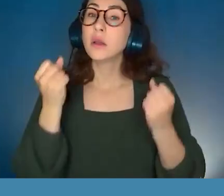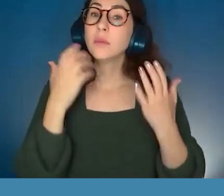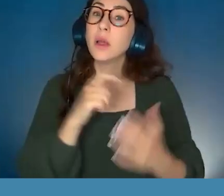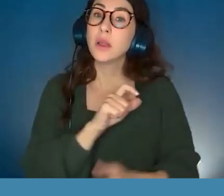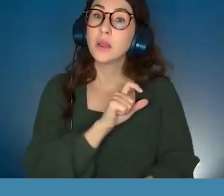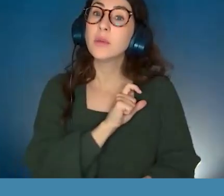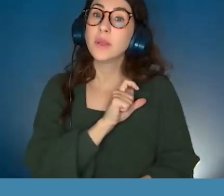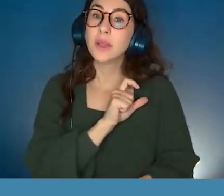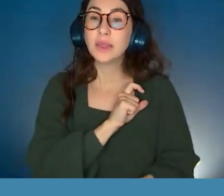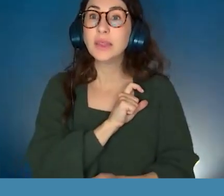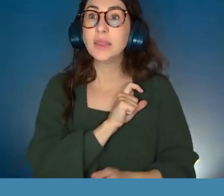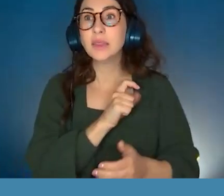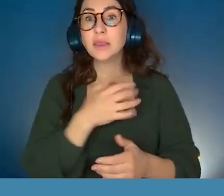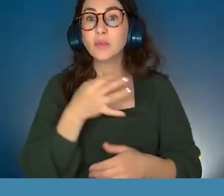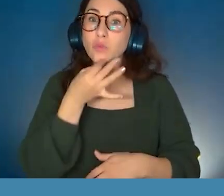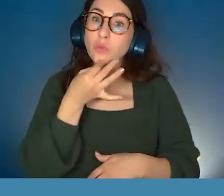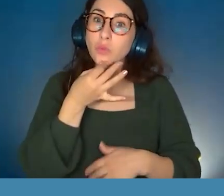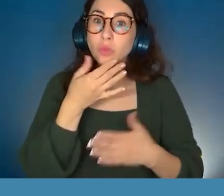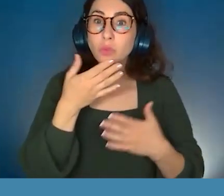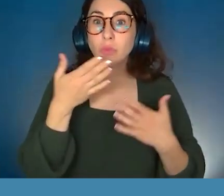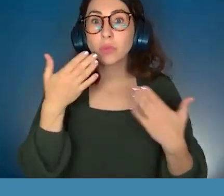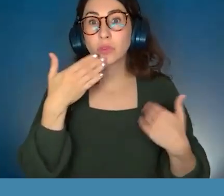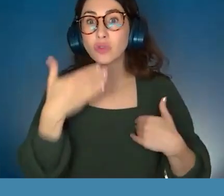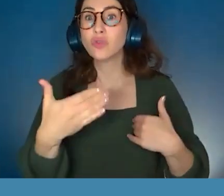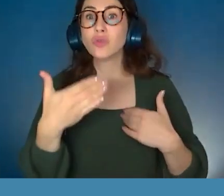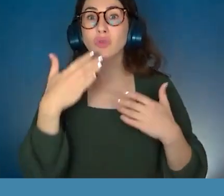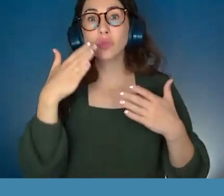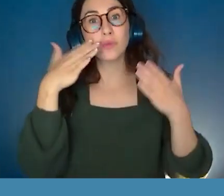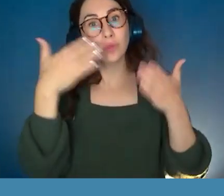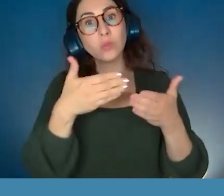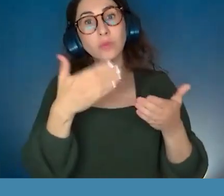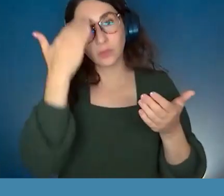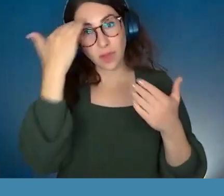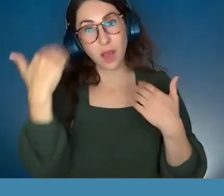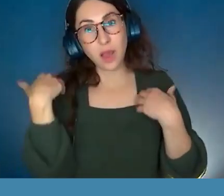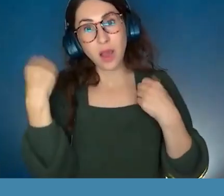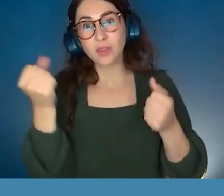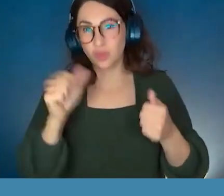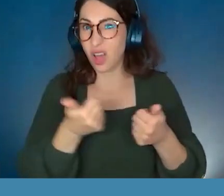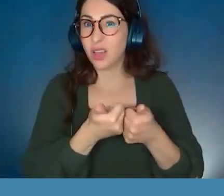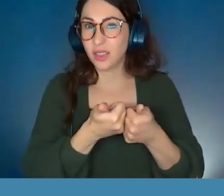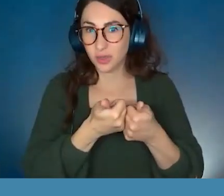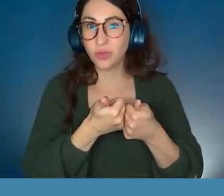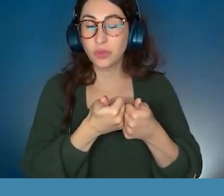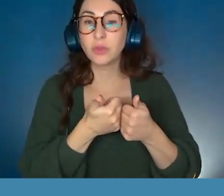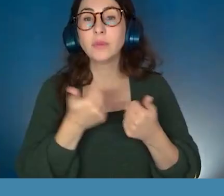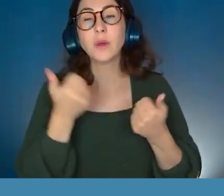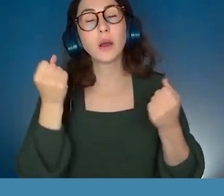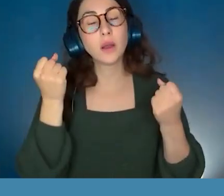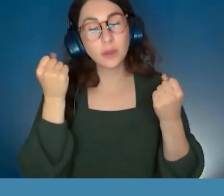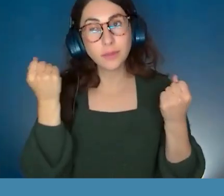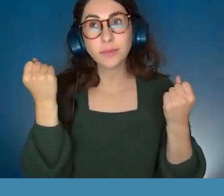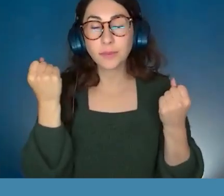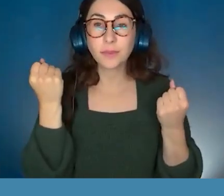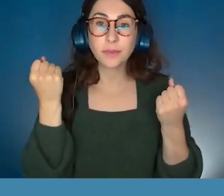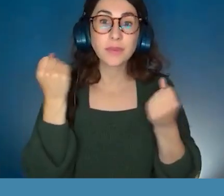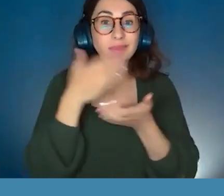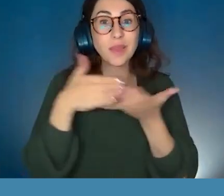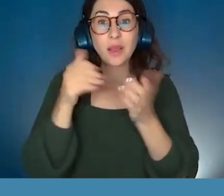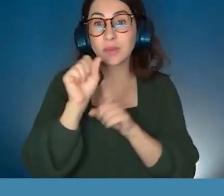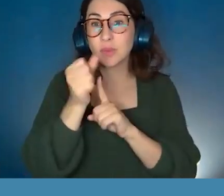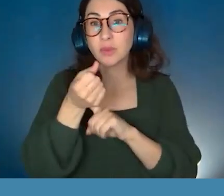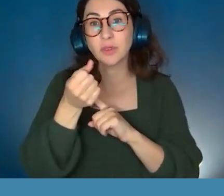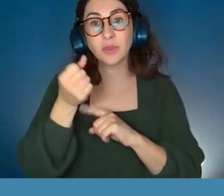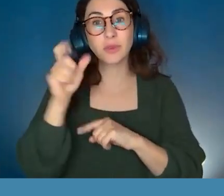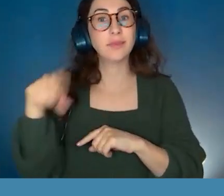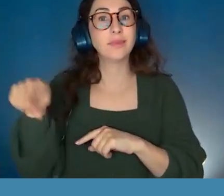with mental health crises. They're very challenging to deal with, but in a lot of cases, some police are not trained to